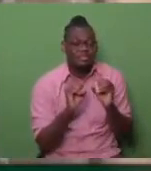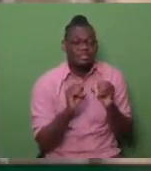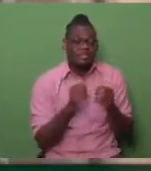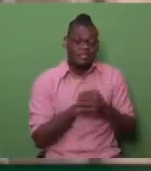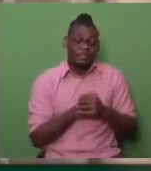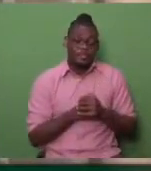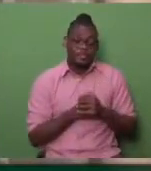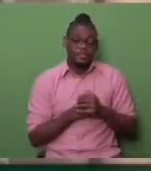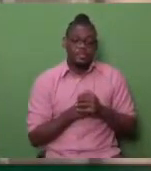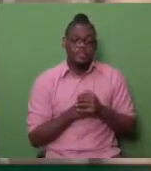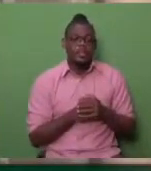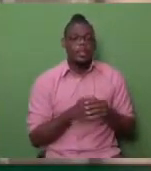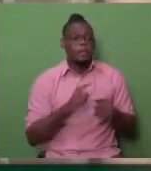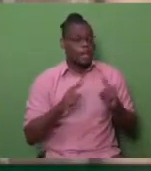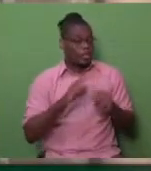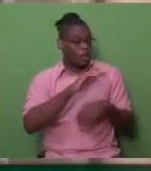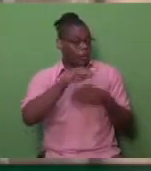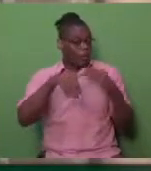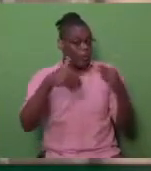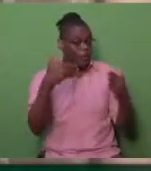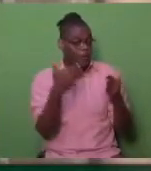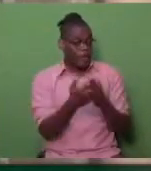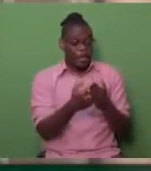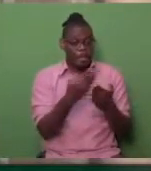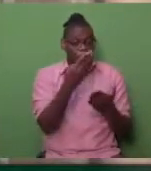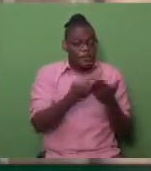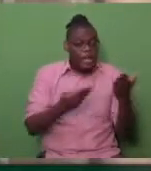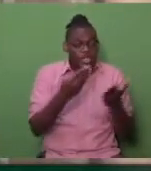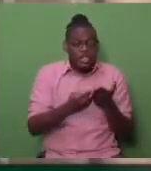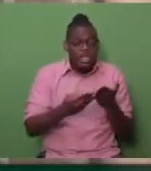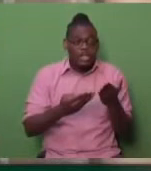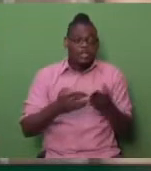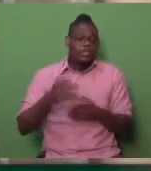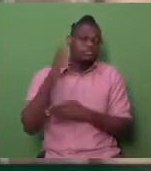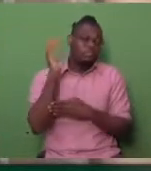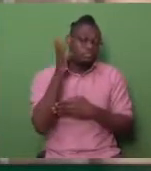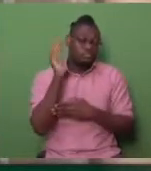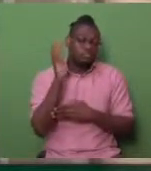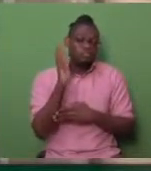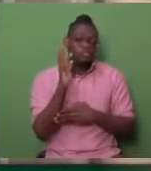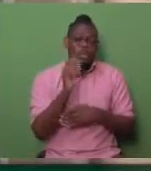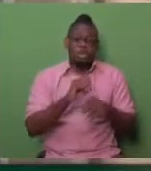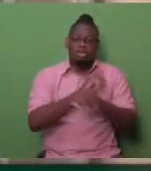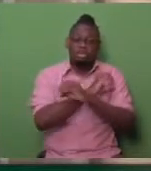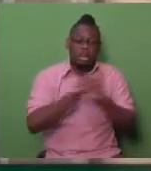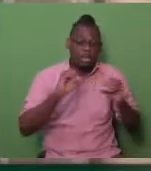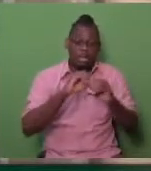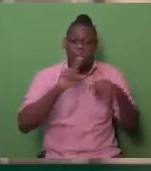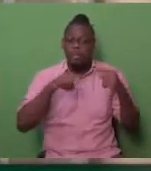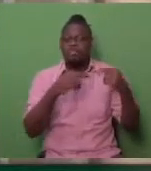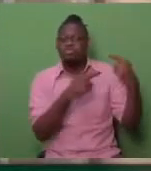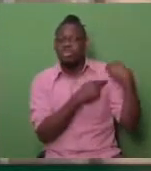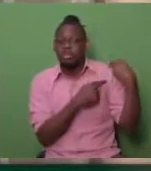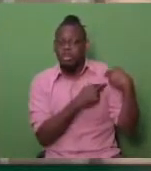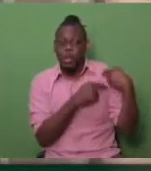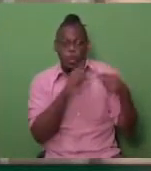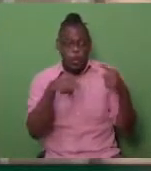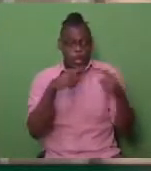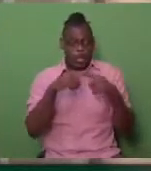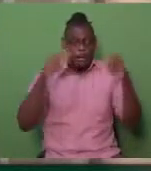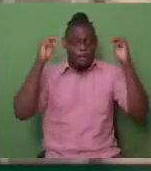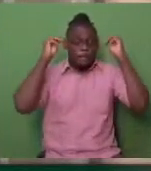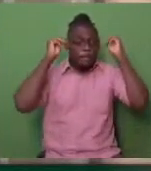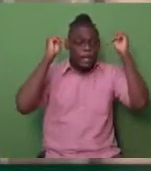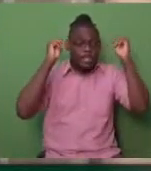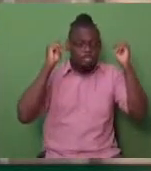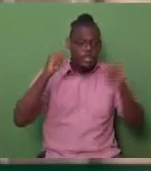zero accountability. When what the minister presented, some would say, madam, maybe not I, but some would say, it